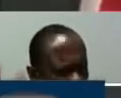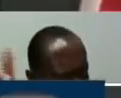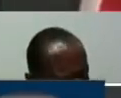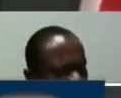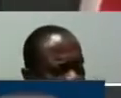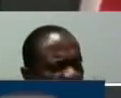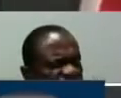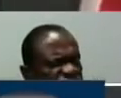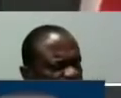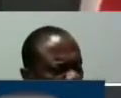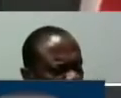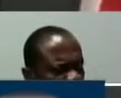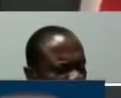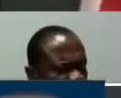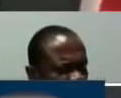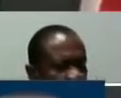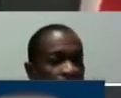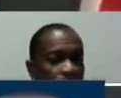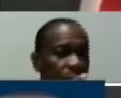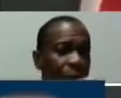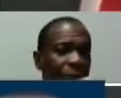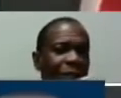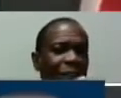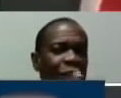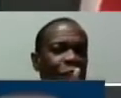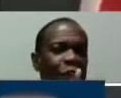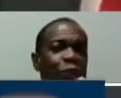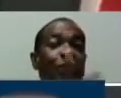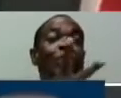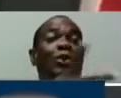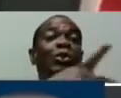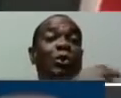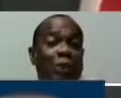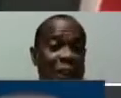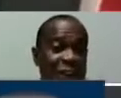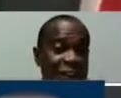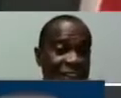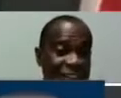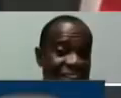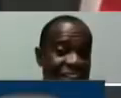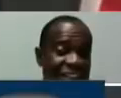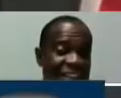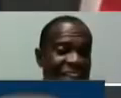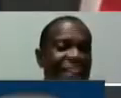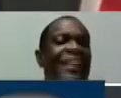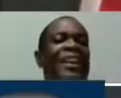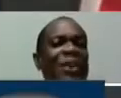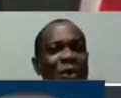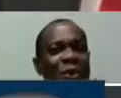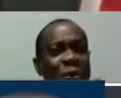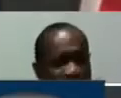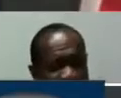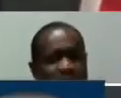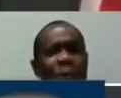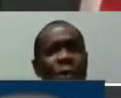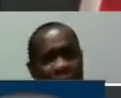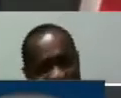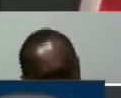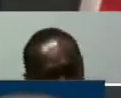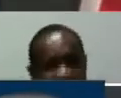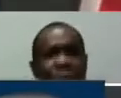and a 2-shot vaccine, the door is wide open, the encouragement is there. Go out and get your